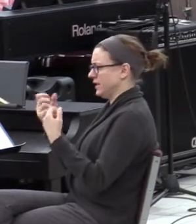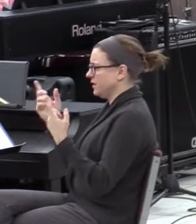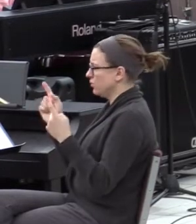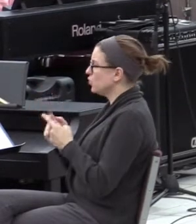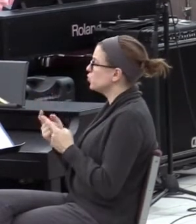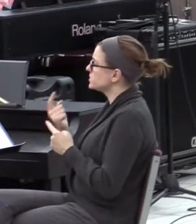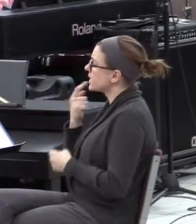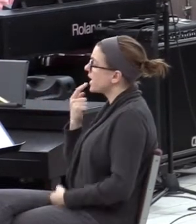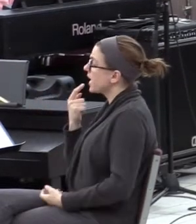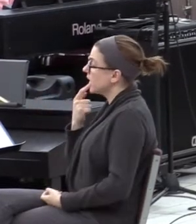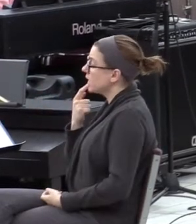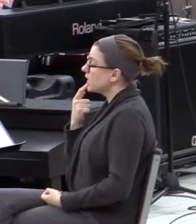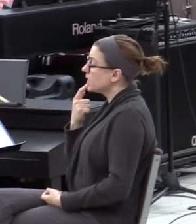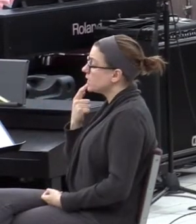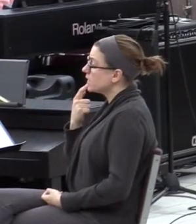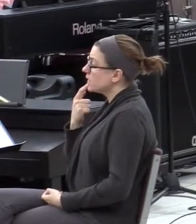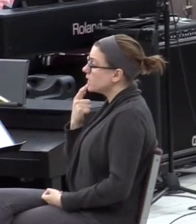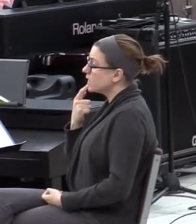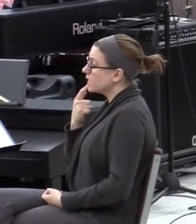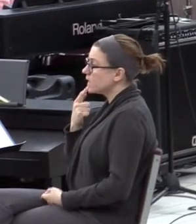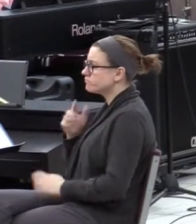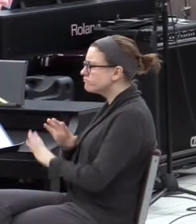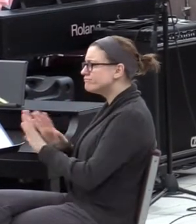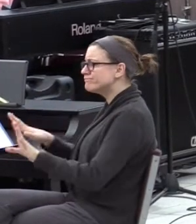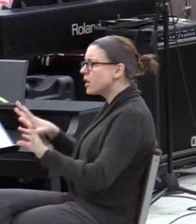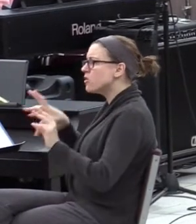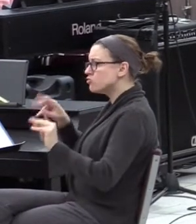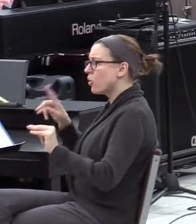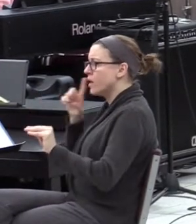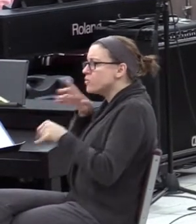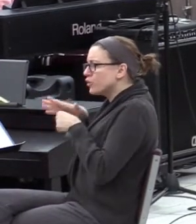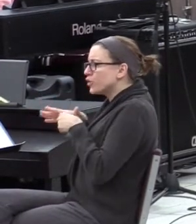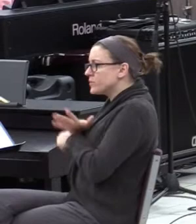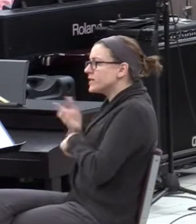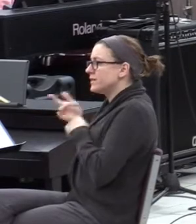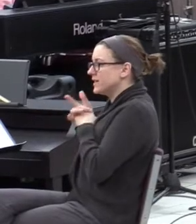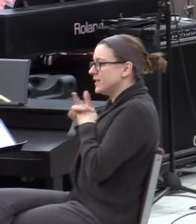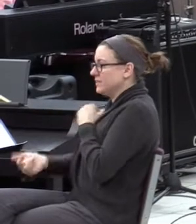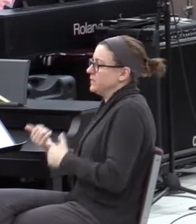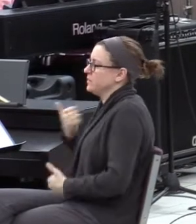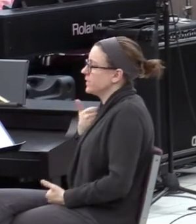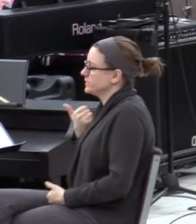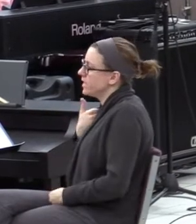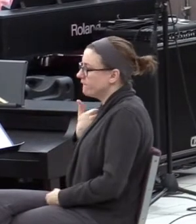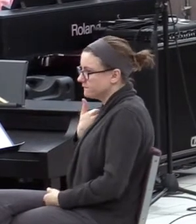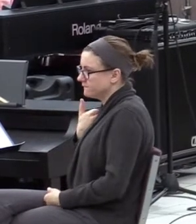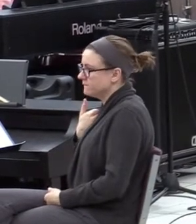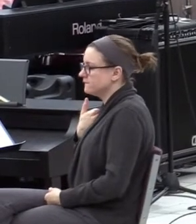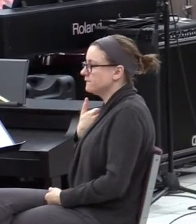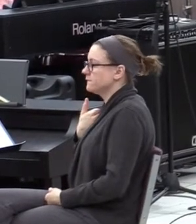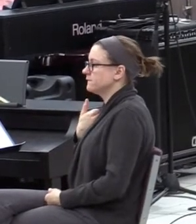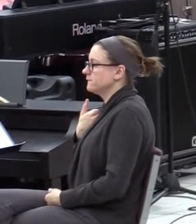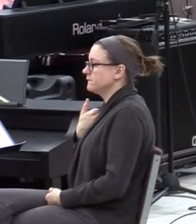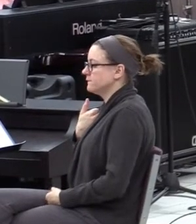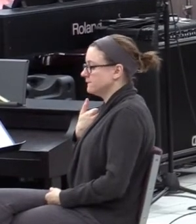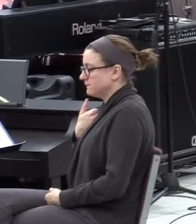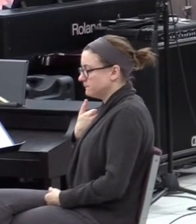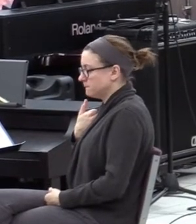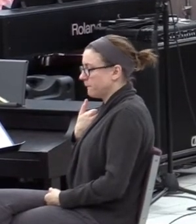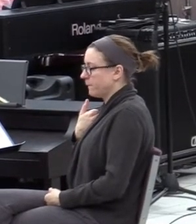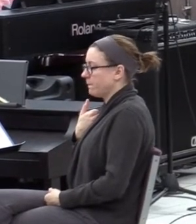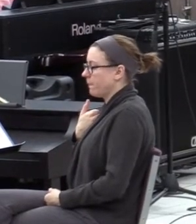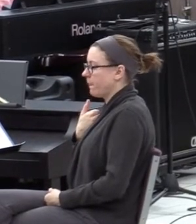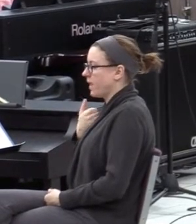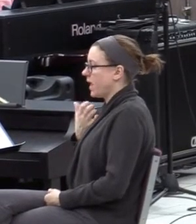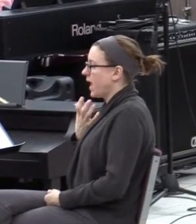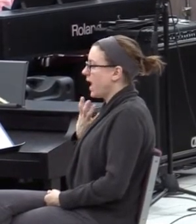say, oh, no, I'm going to completely empty myself and